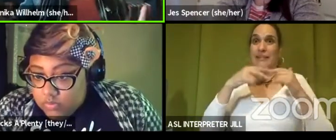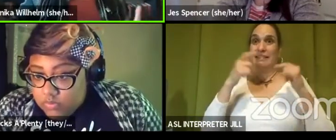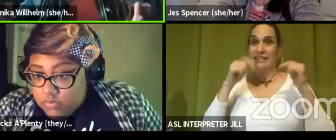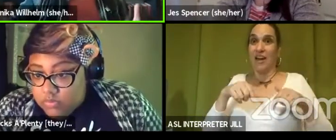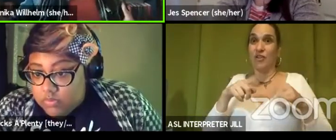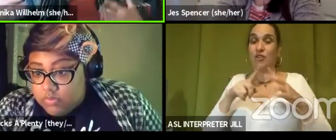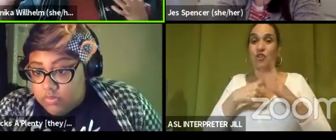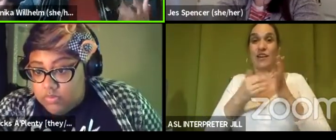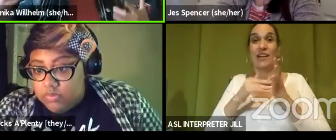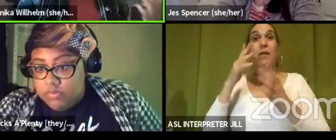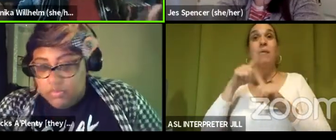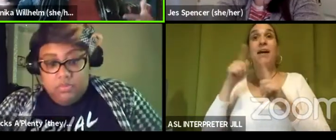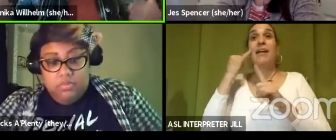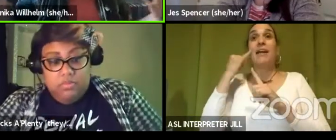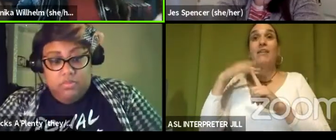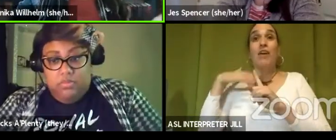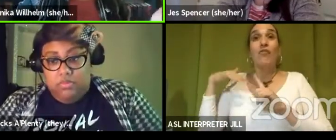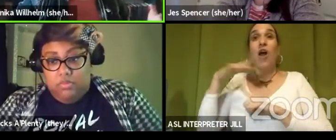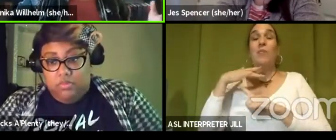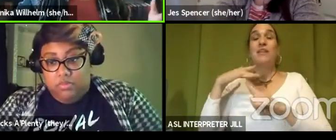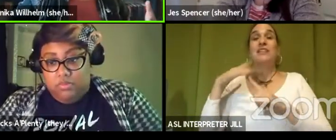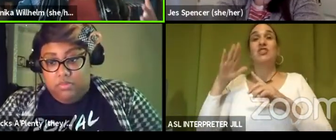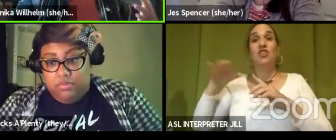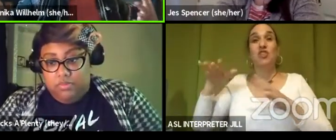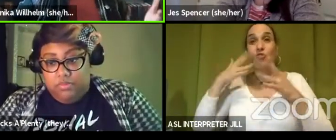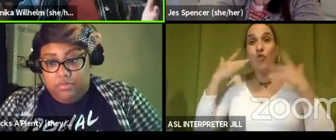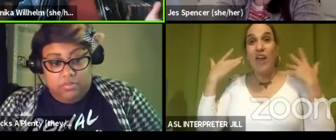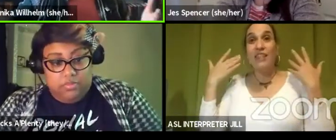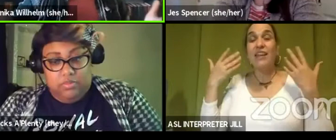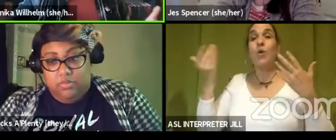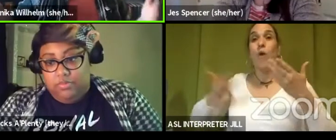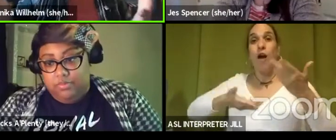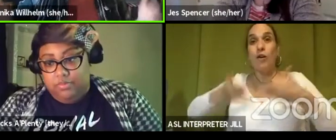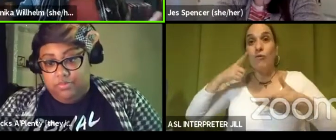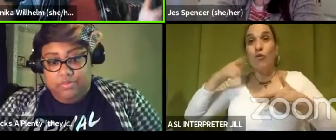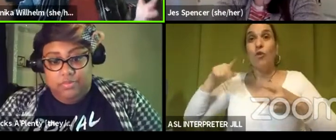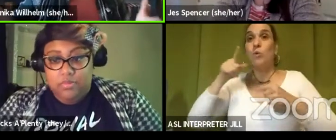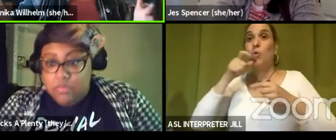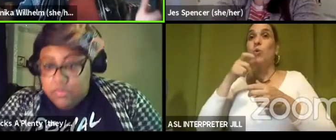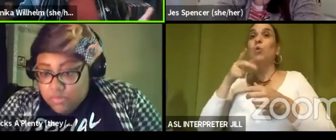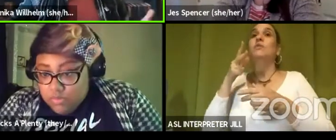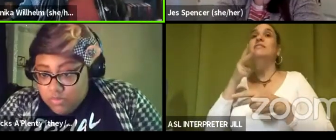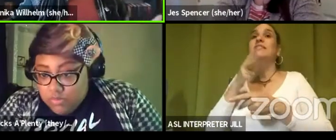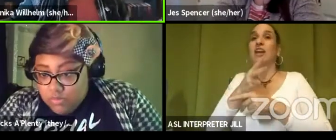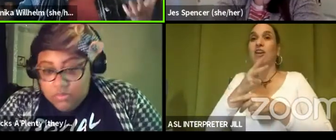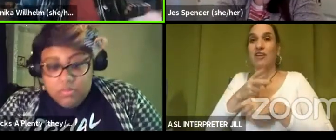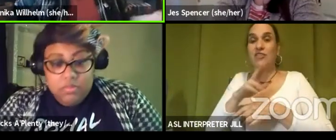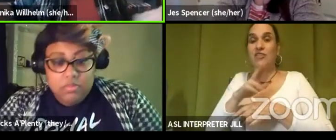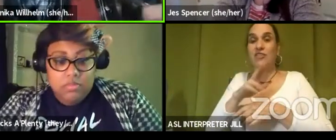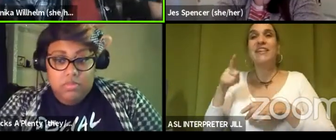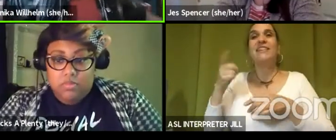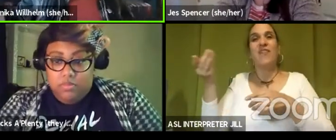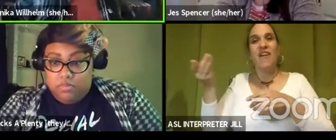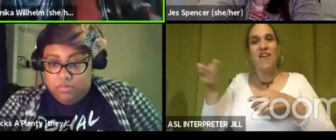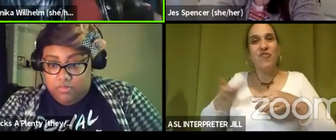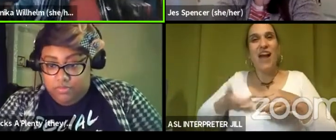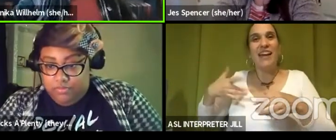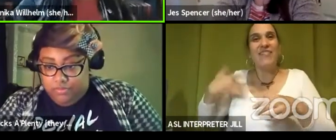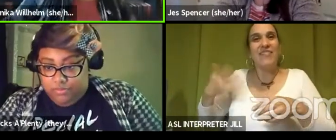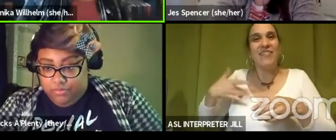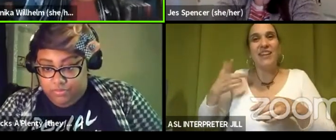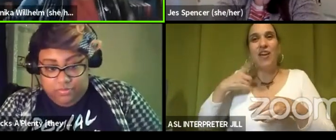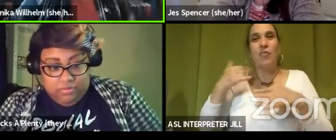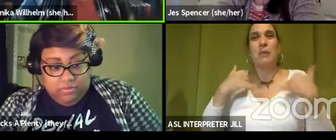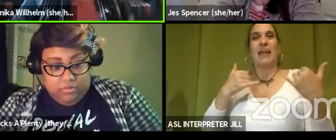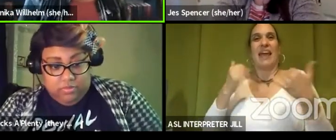environment that's welcoming to children, that's welcoming to the people who are caring for children, inevitably you have to invite in a sense of play because that's what kids are